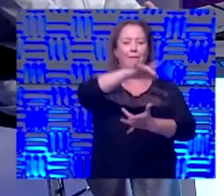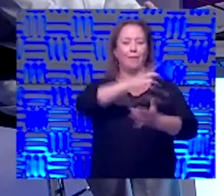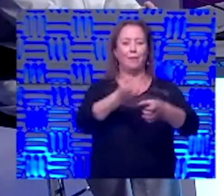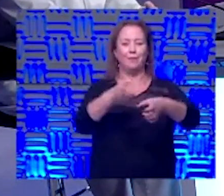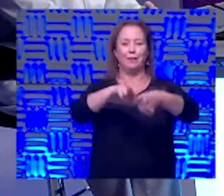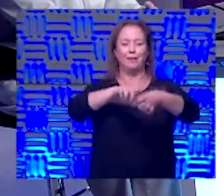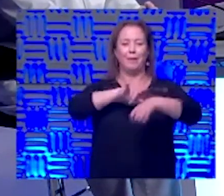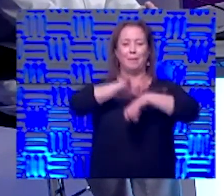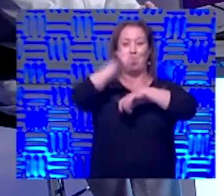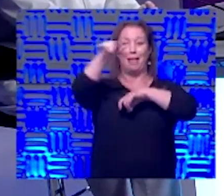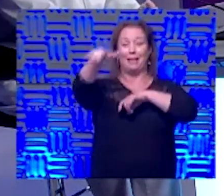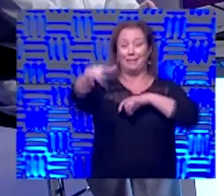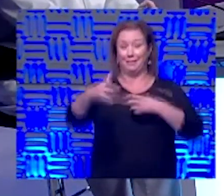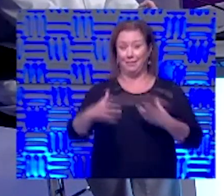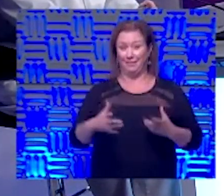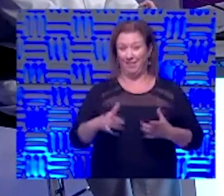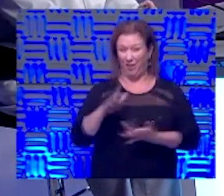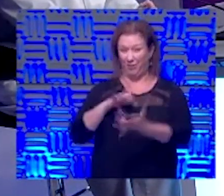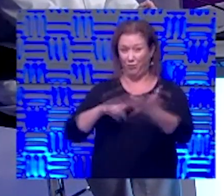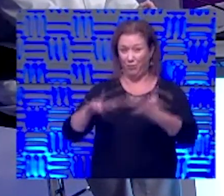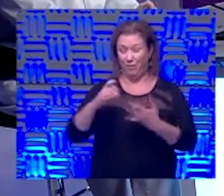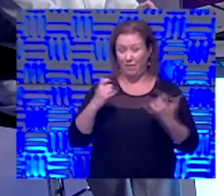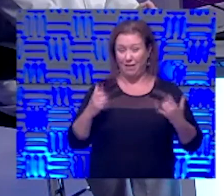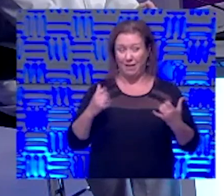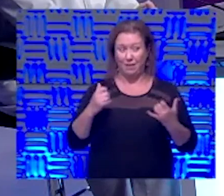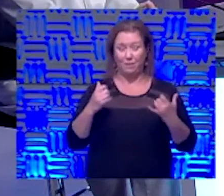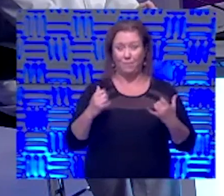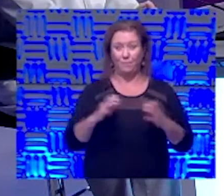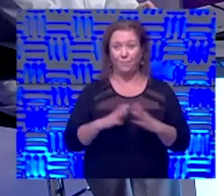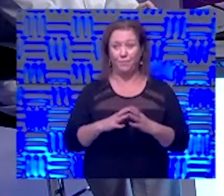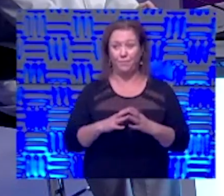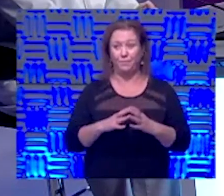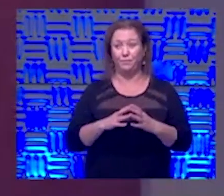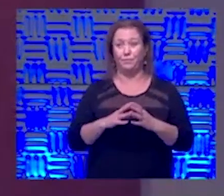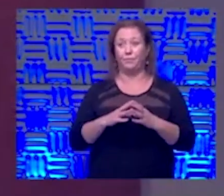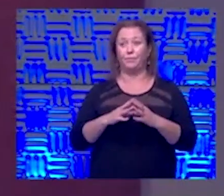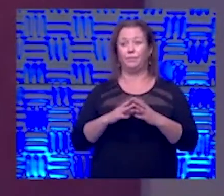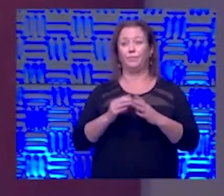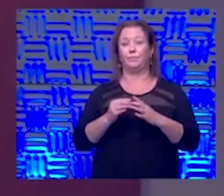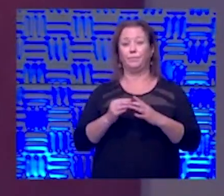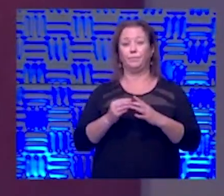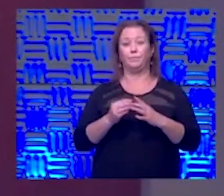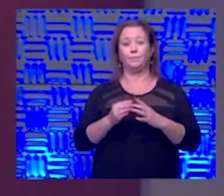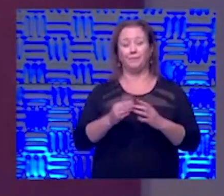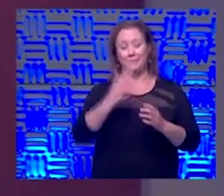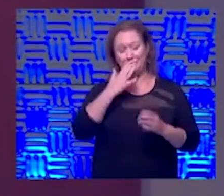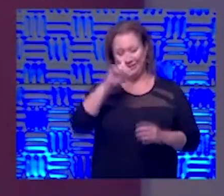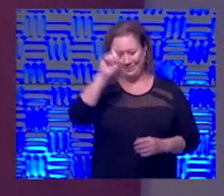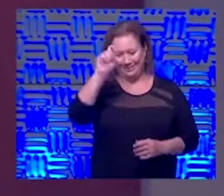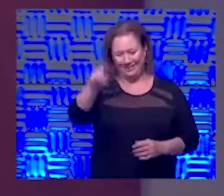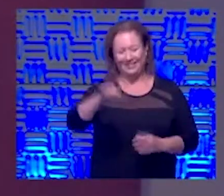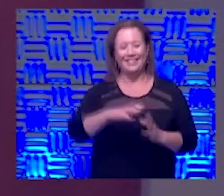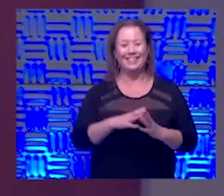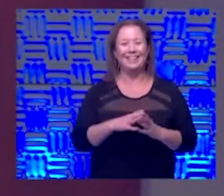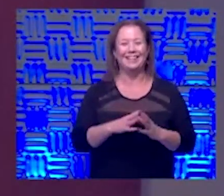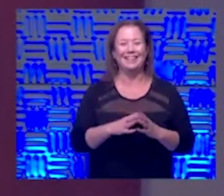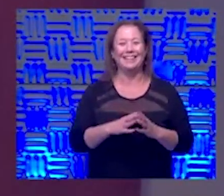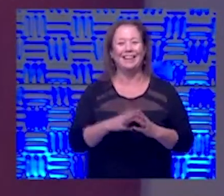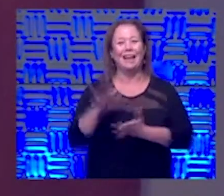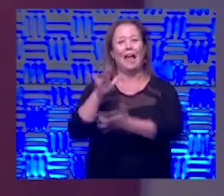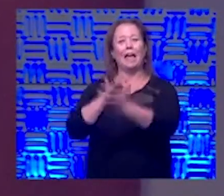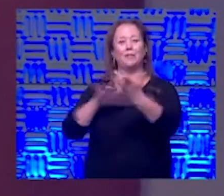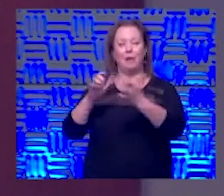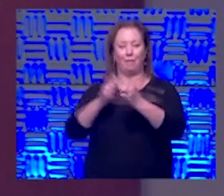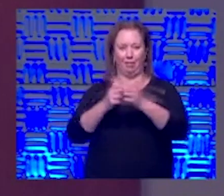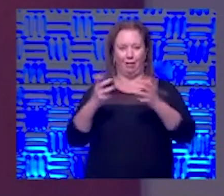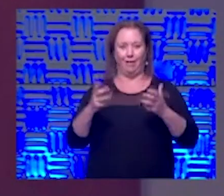on planes and go do that, but are you traveling by plane right now? That's a good question. I travel a